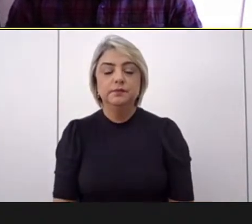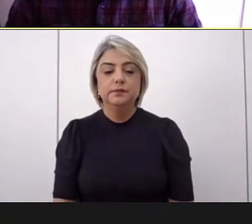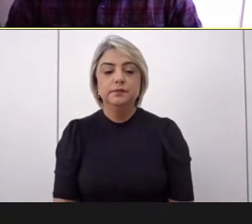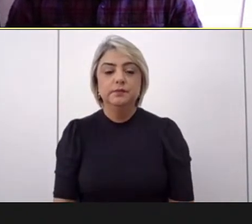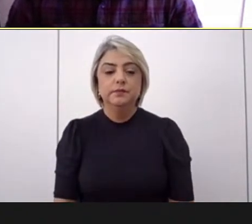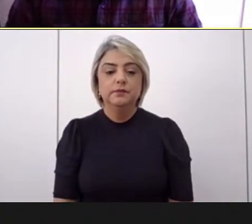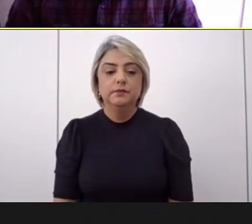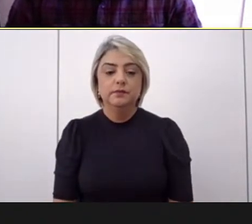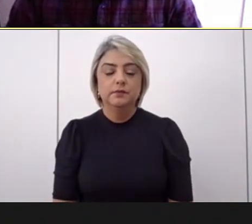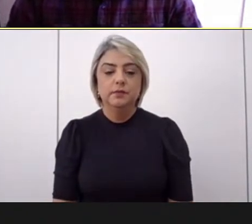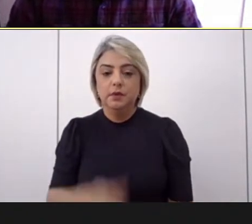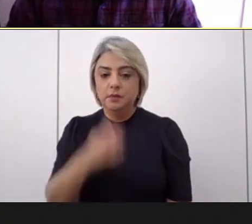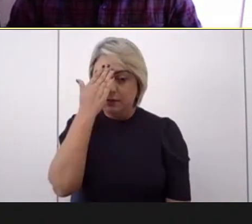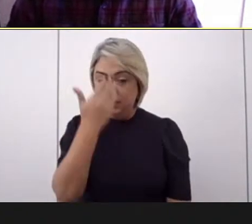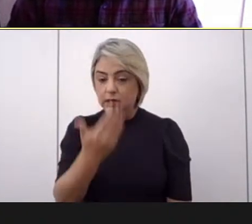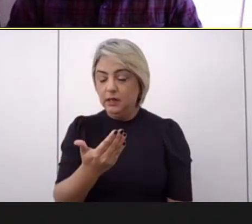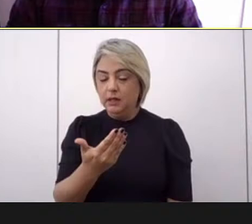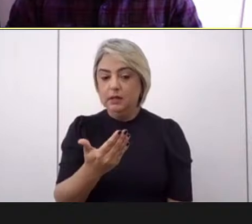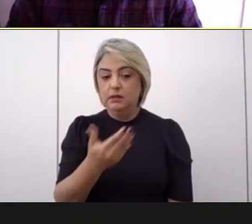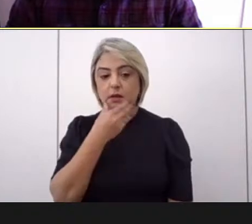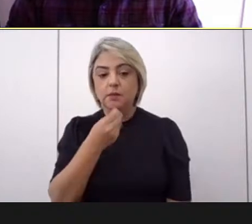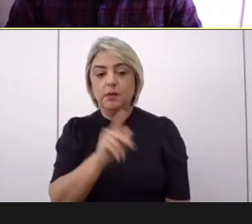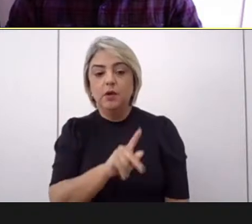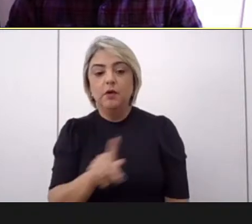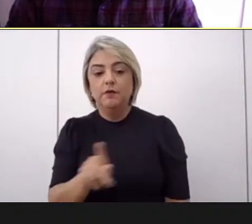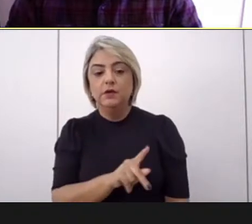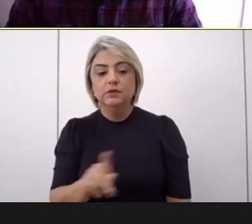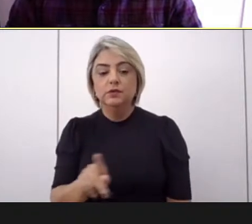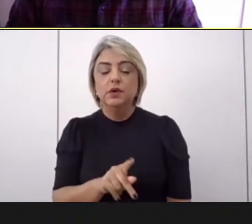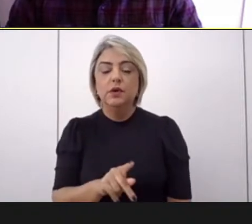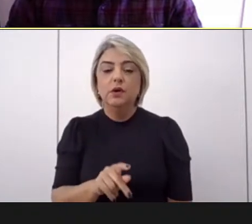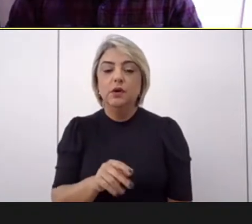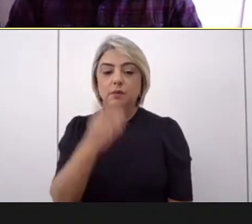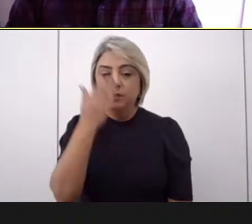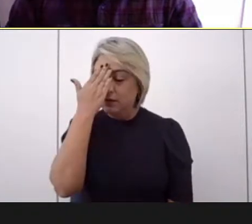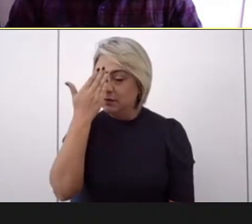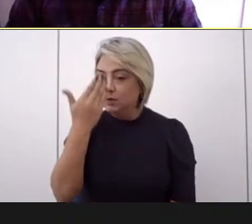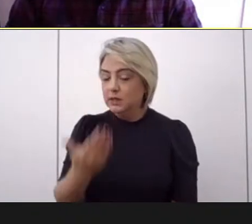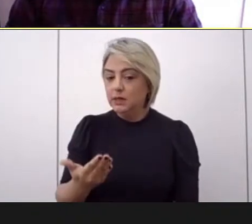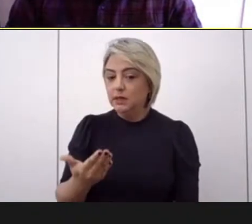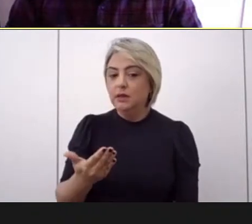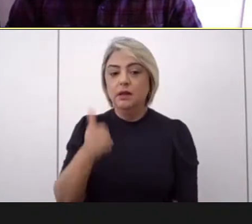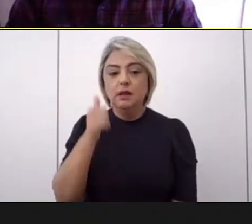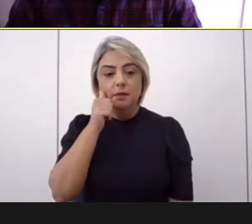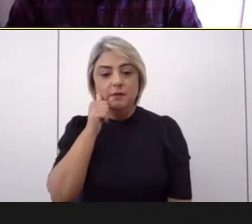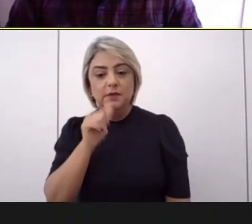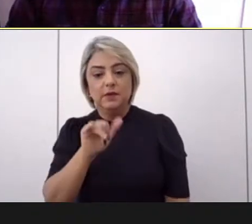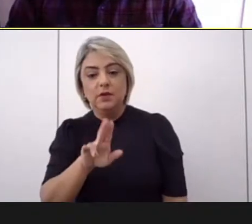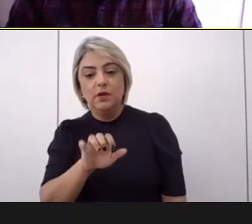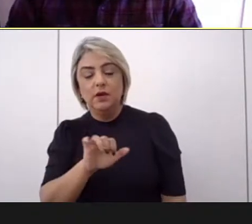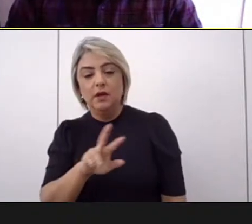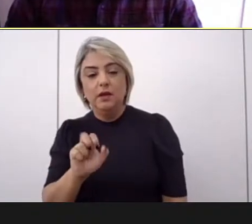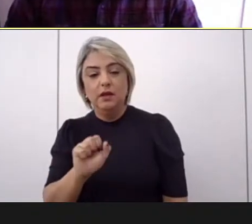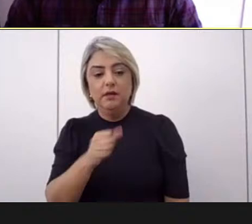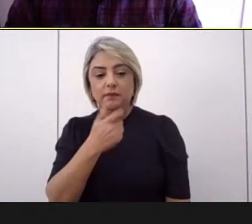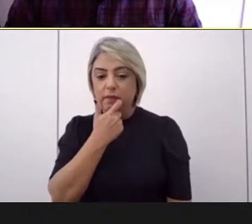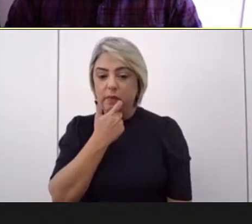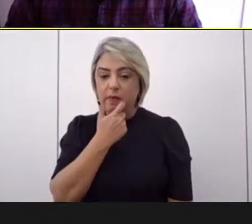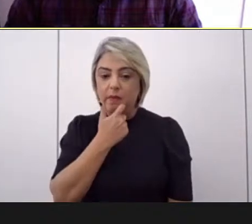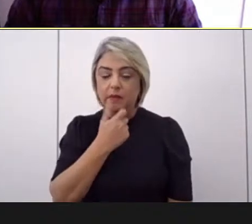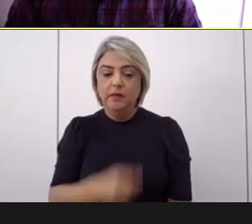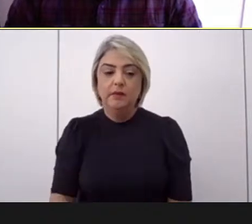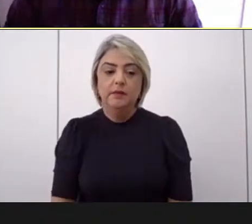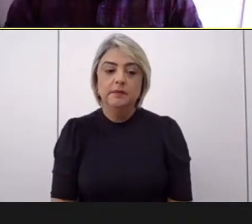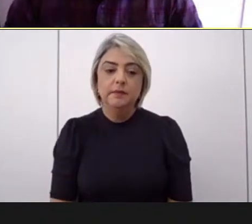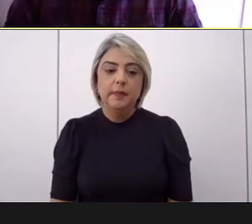Thanks very much, Thierry. Thanks very much, Ève. This is very important. I'm liking a lot this webinar